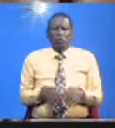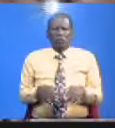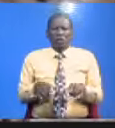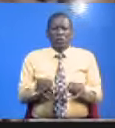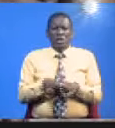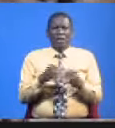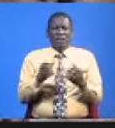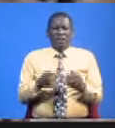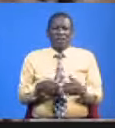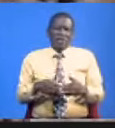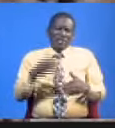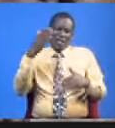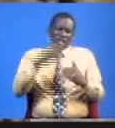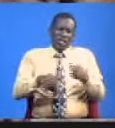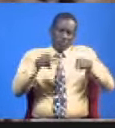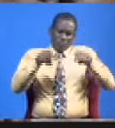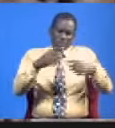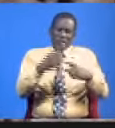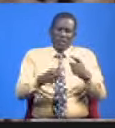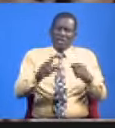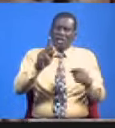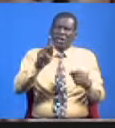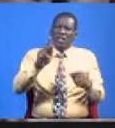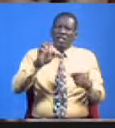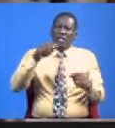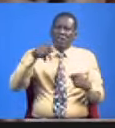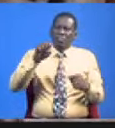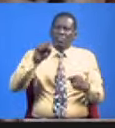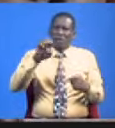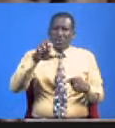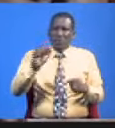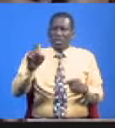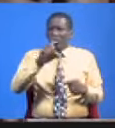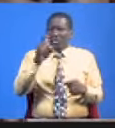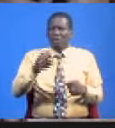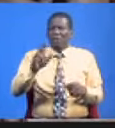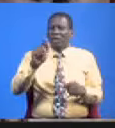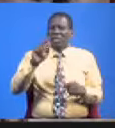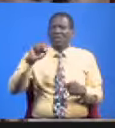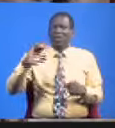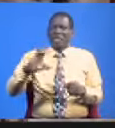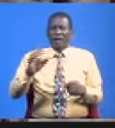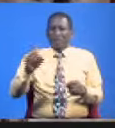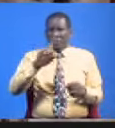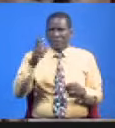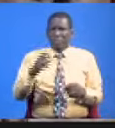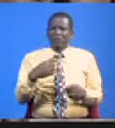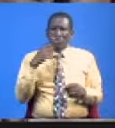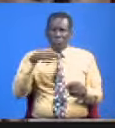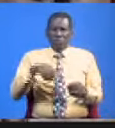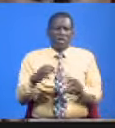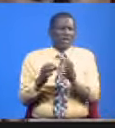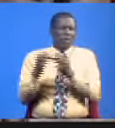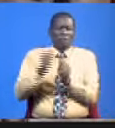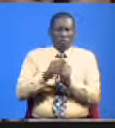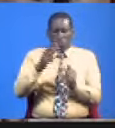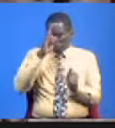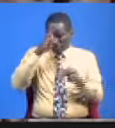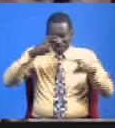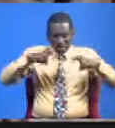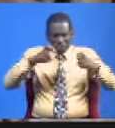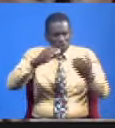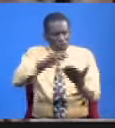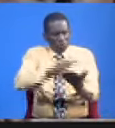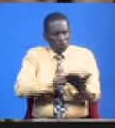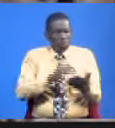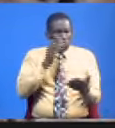fall on this year's KPSEA examinations, NEC officials say they will depend on police investigations report to determine